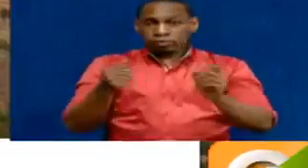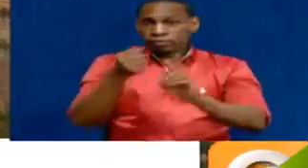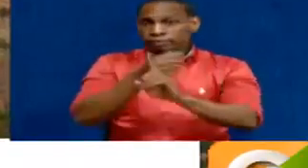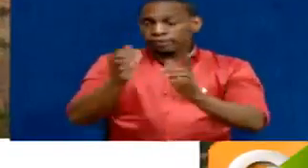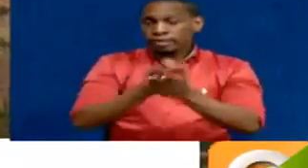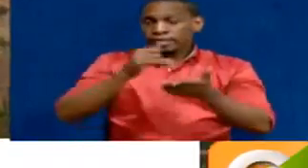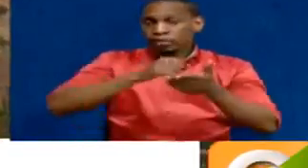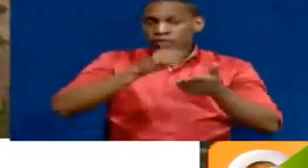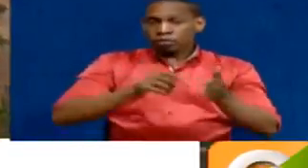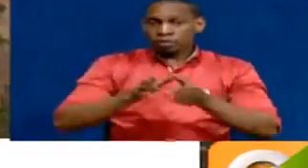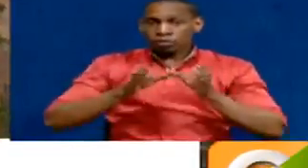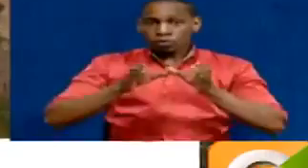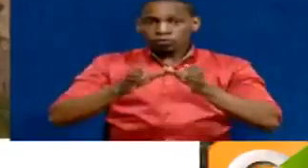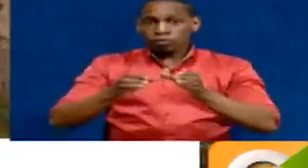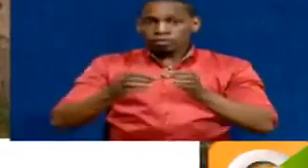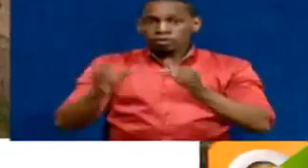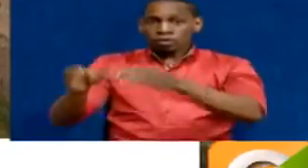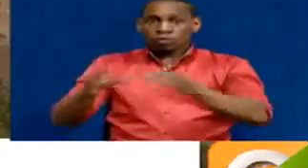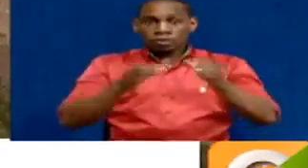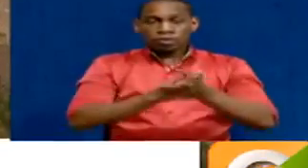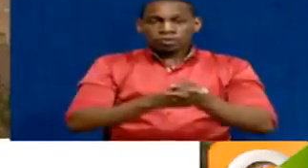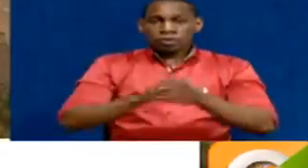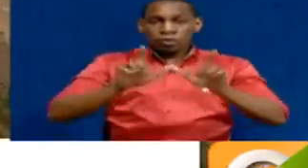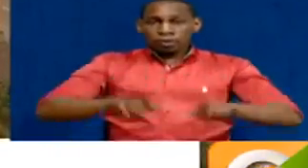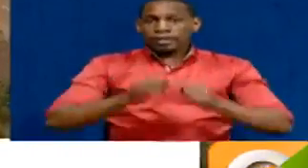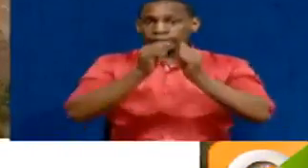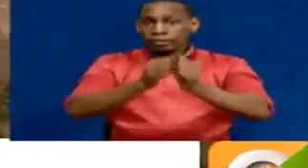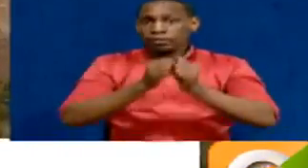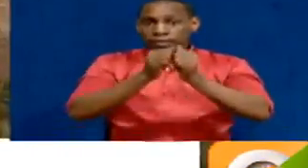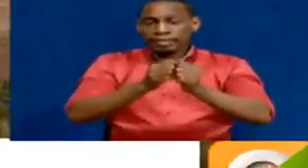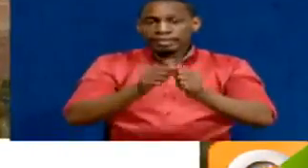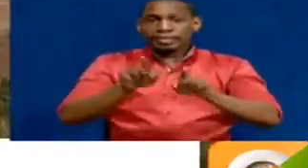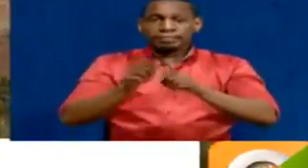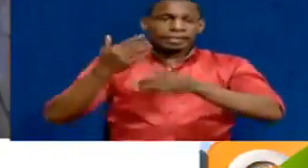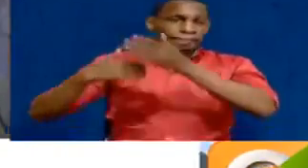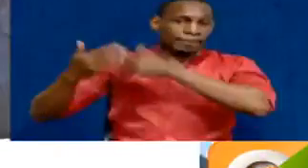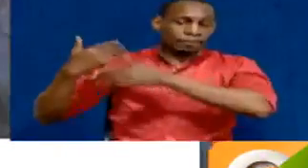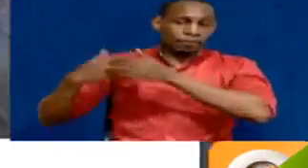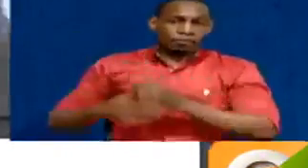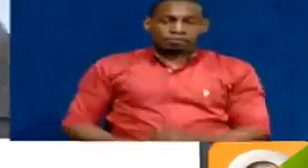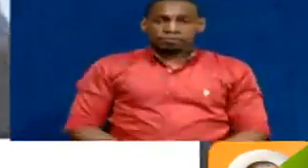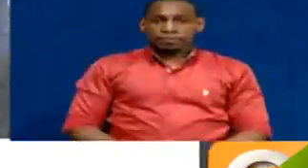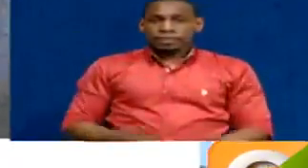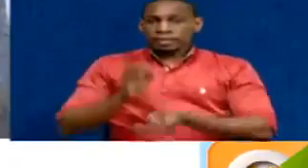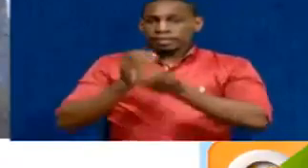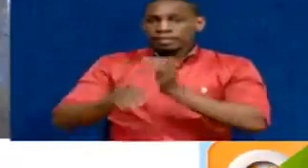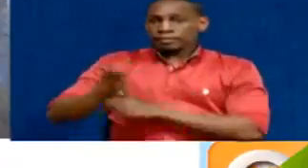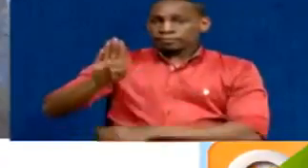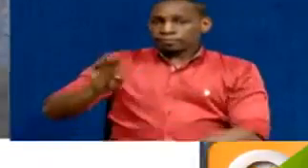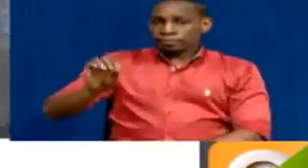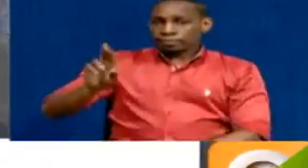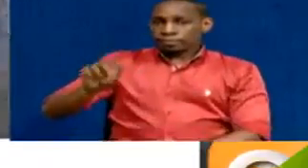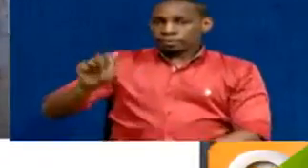violence, including forcing the warring communities to live side by side as they did before. Kama ni Borana na